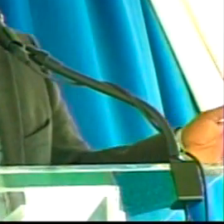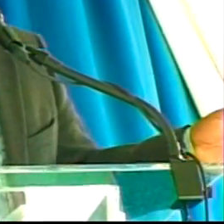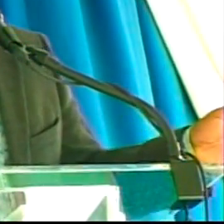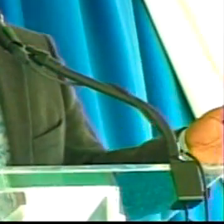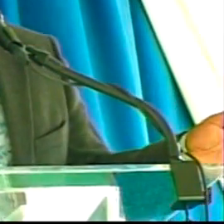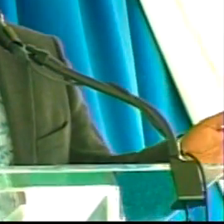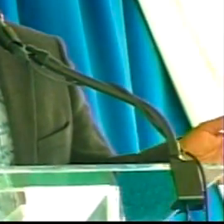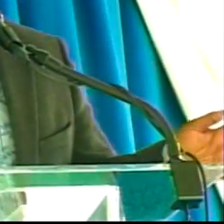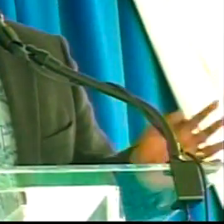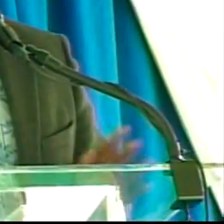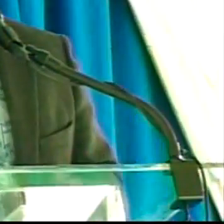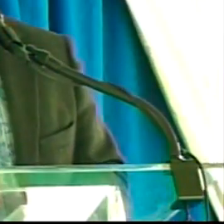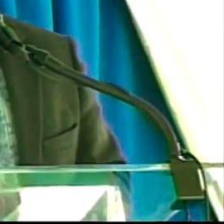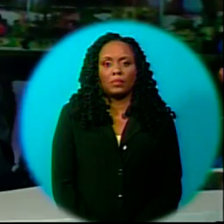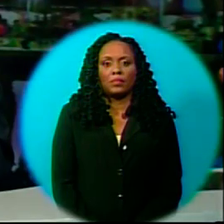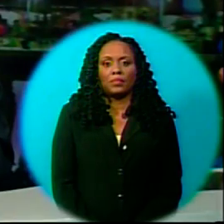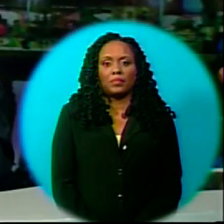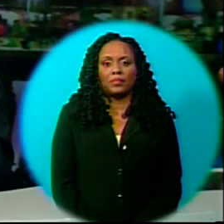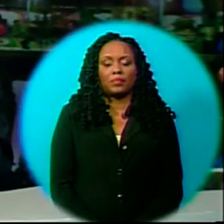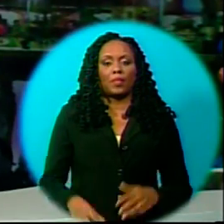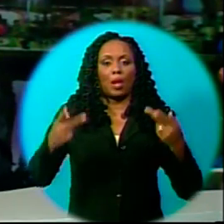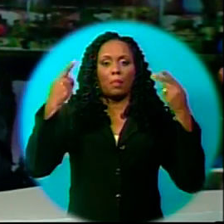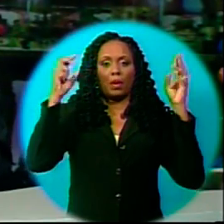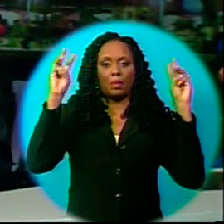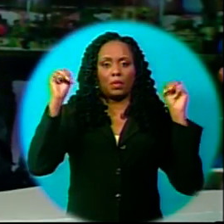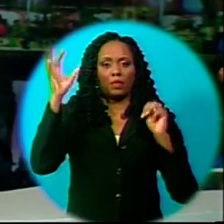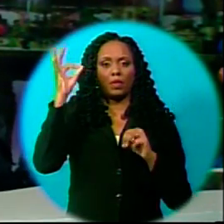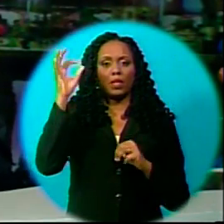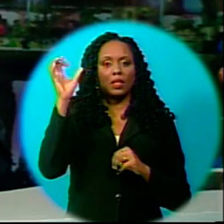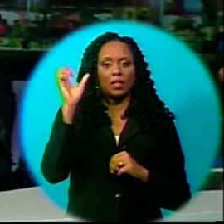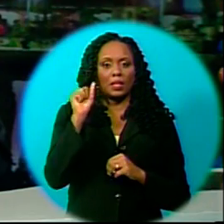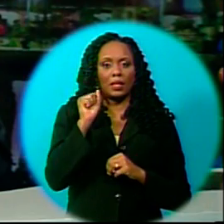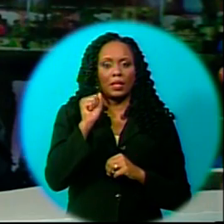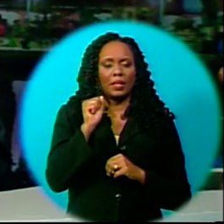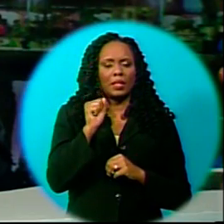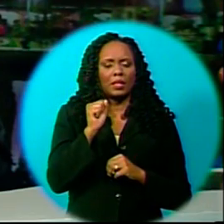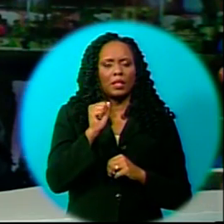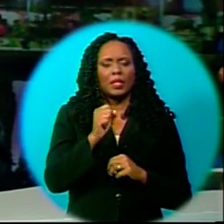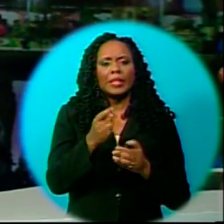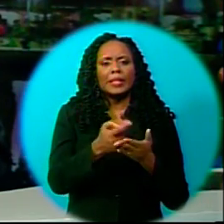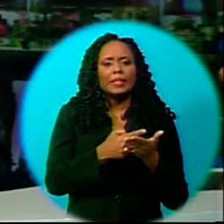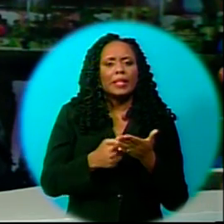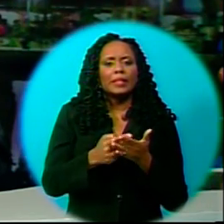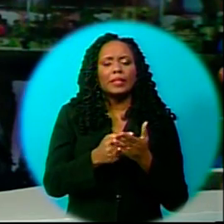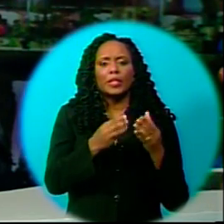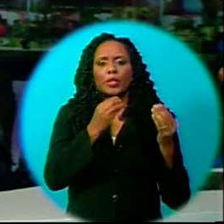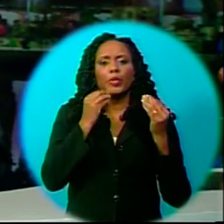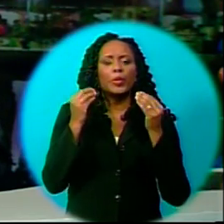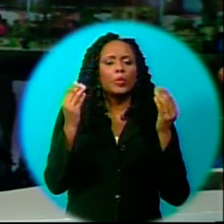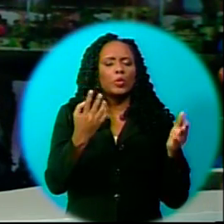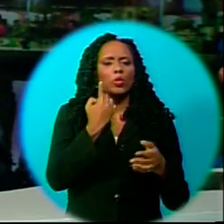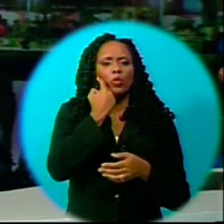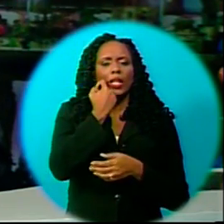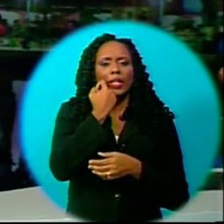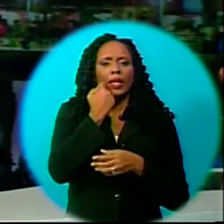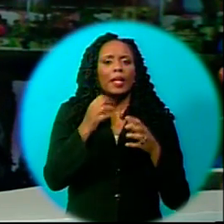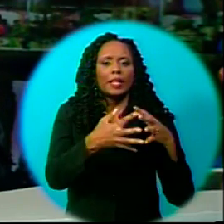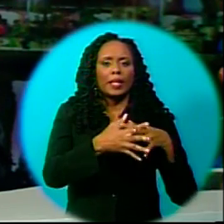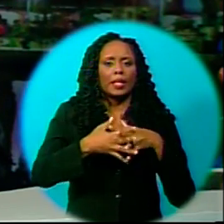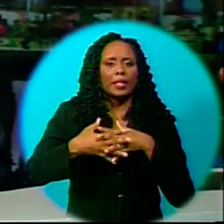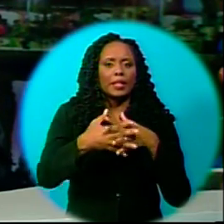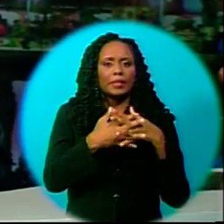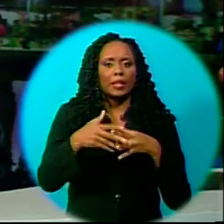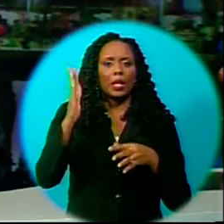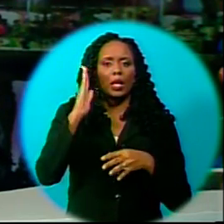the English-speaking Caribbean. Prime Minister Frendel Stuart has described the news that the United States will re-establish